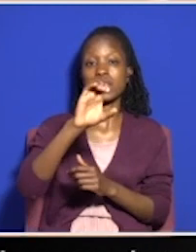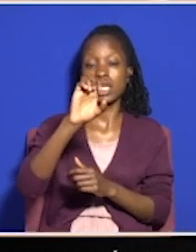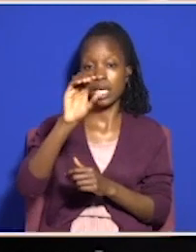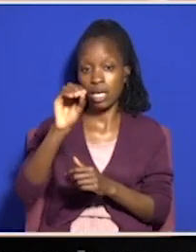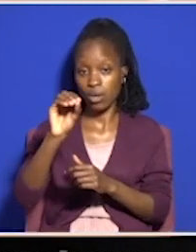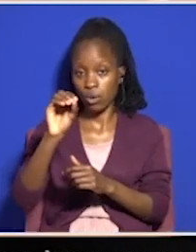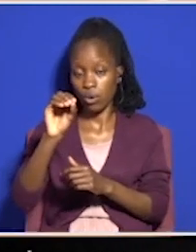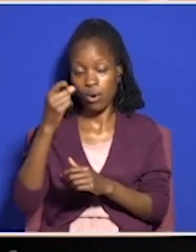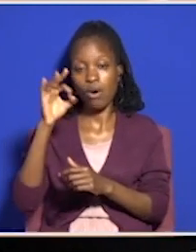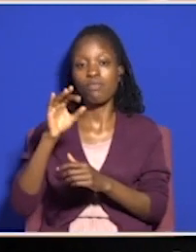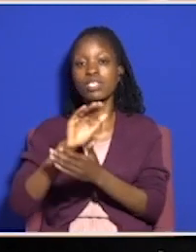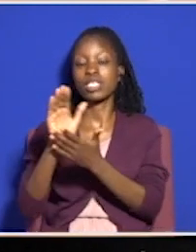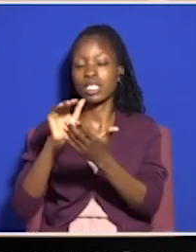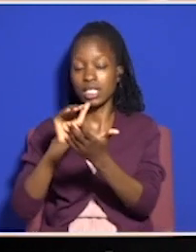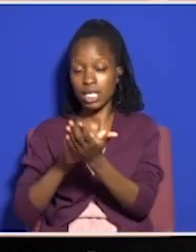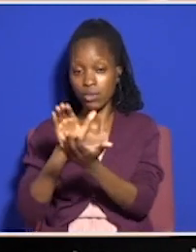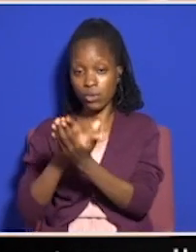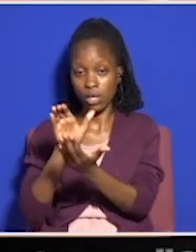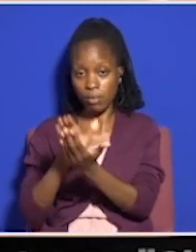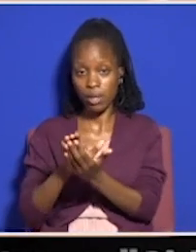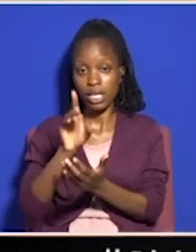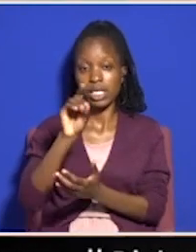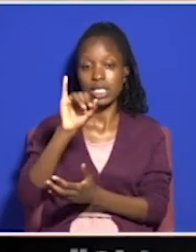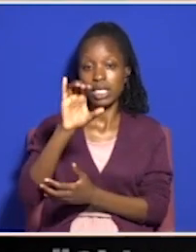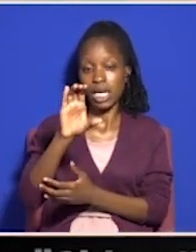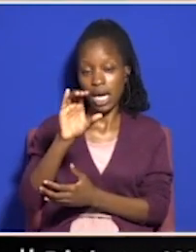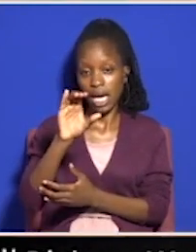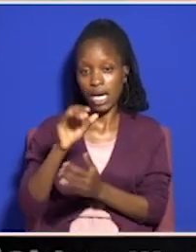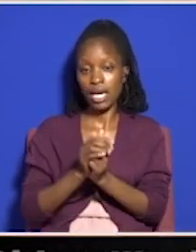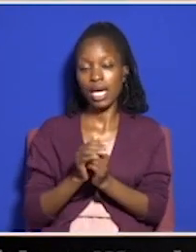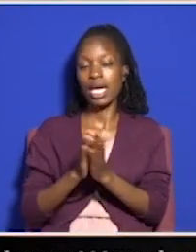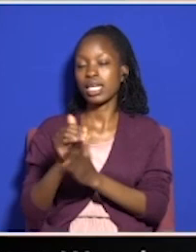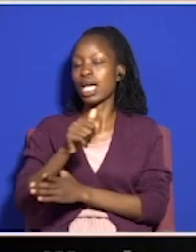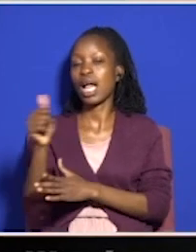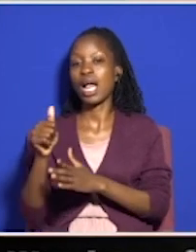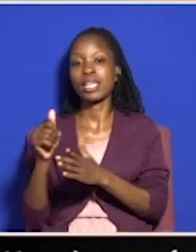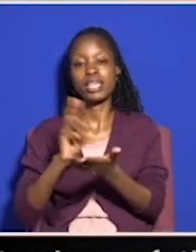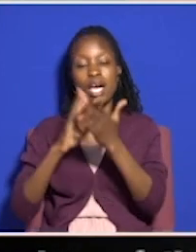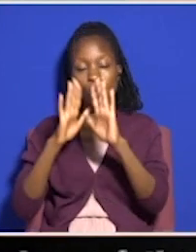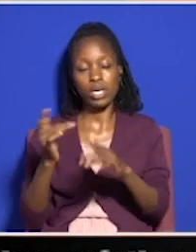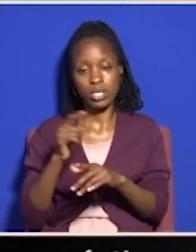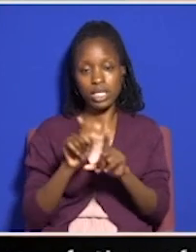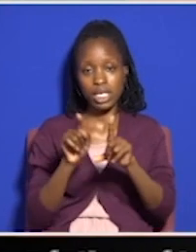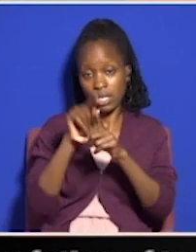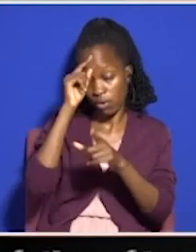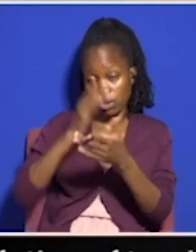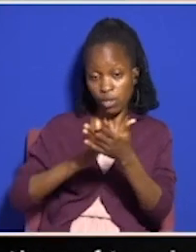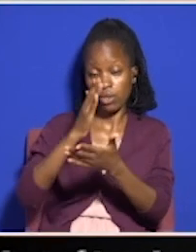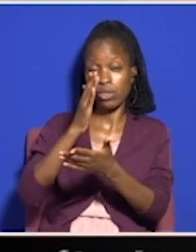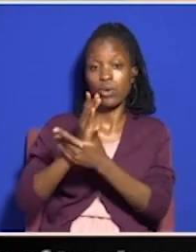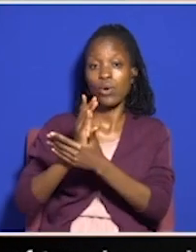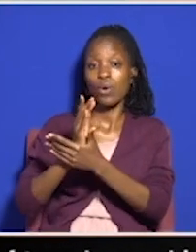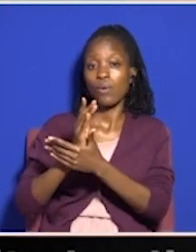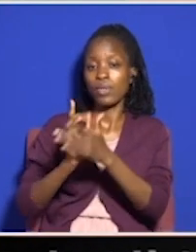Data Protection Commissioner, the Directorate of Criminal Investigation, among others. The government, through the Ministry of Interior,